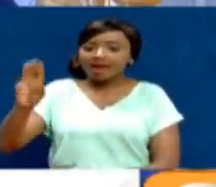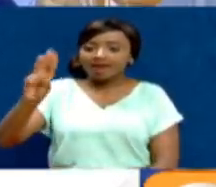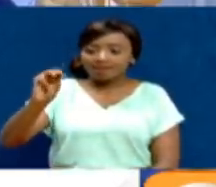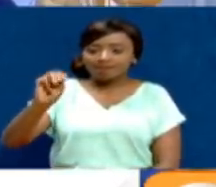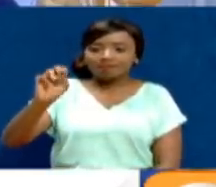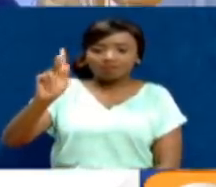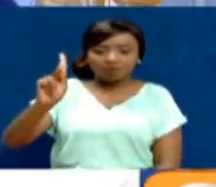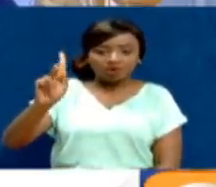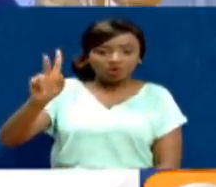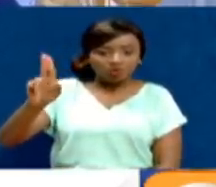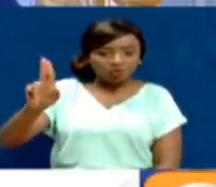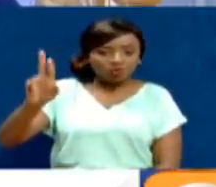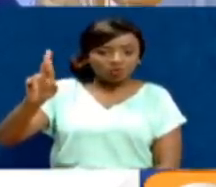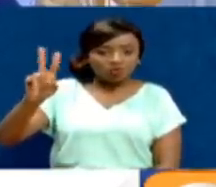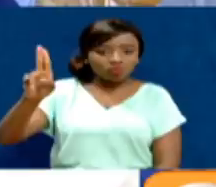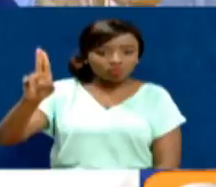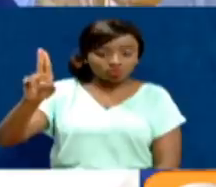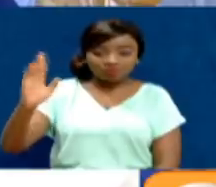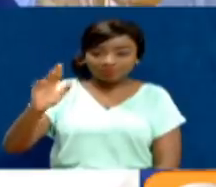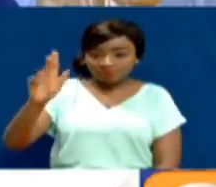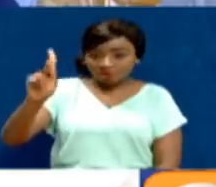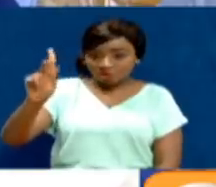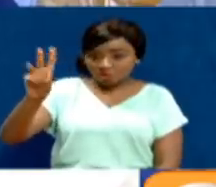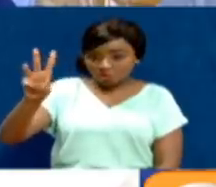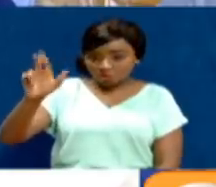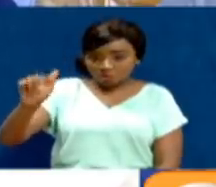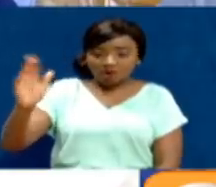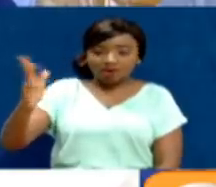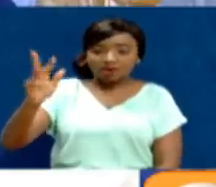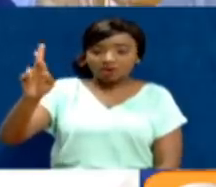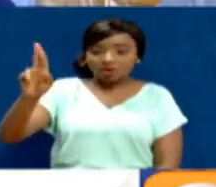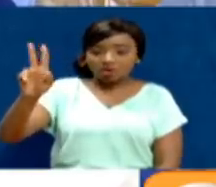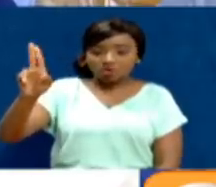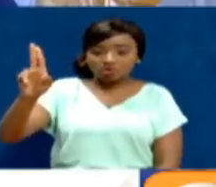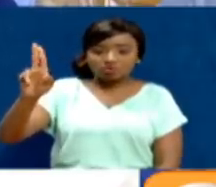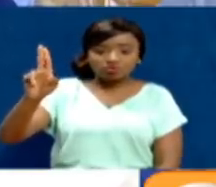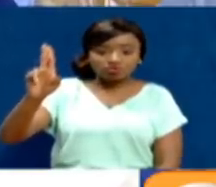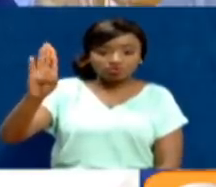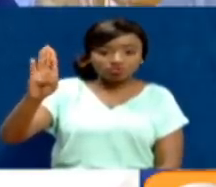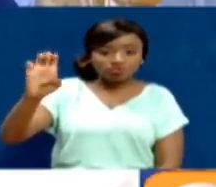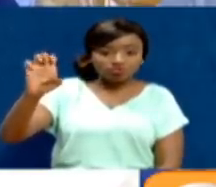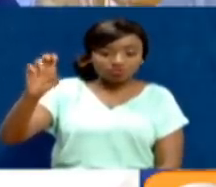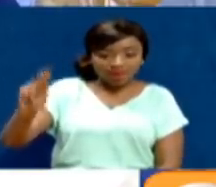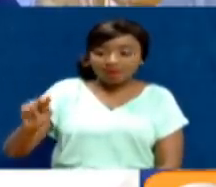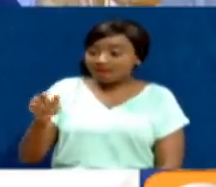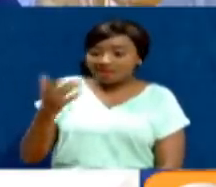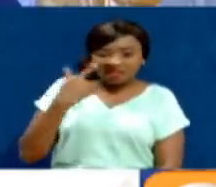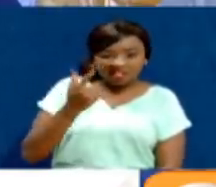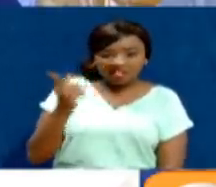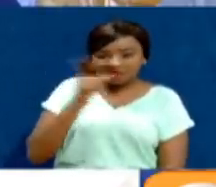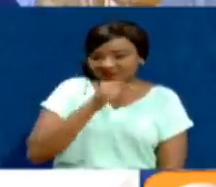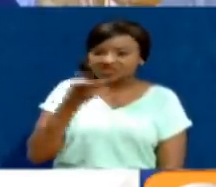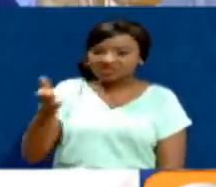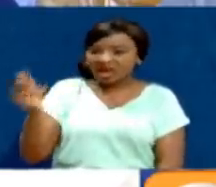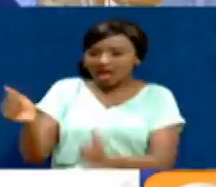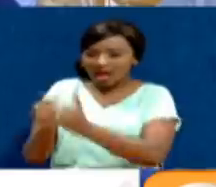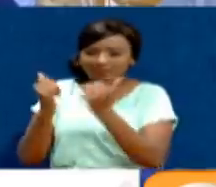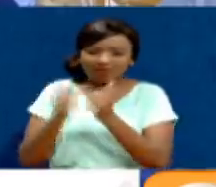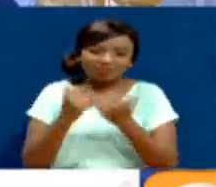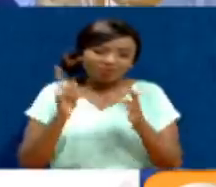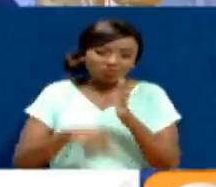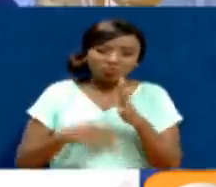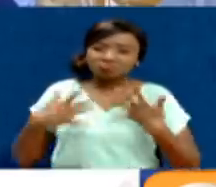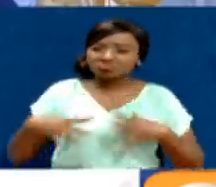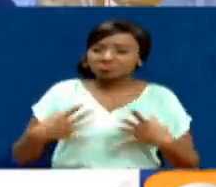Ruben, nyumba ziliangushwa na NMS, watu wakakuwa, because of hiyo na mambo mengine mingi ilifanyika, uliona Kariobangi ile mambo ilifanyika Jeff,